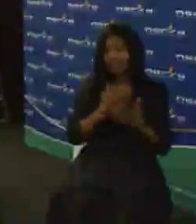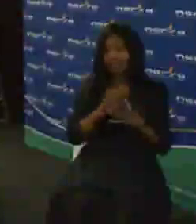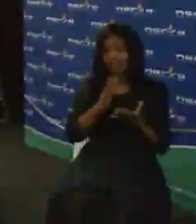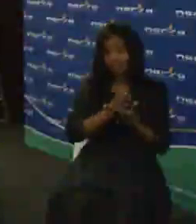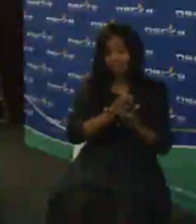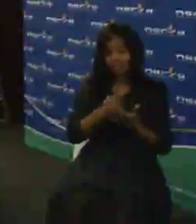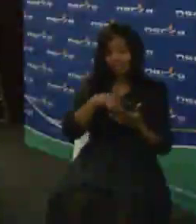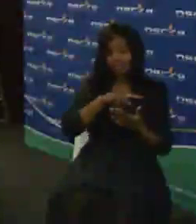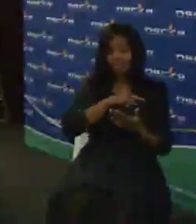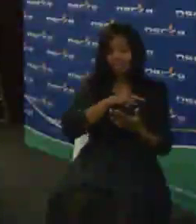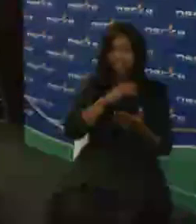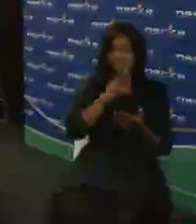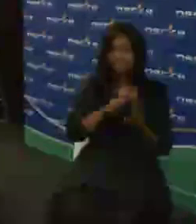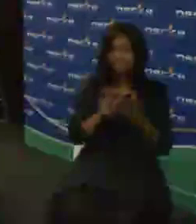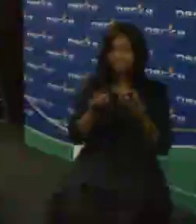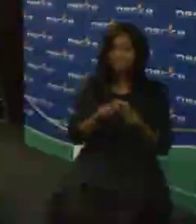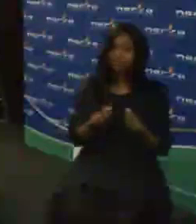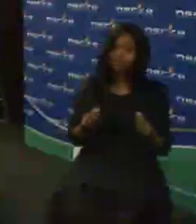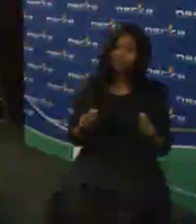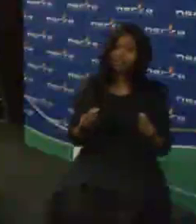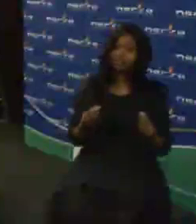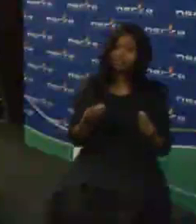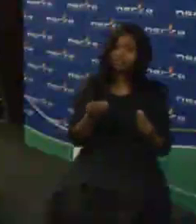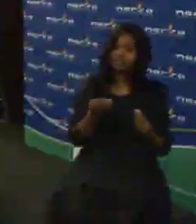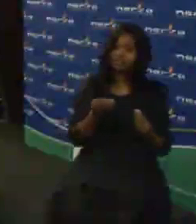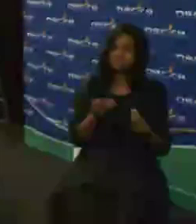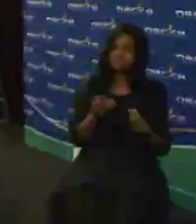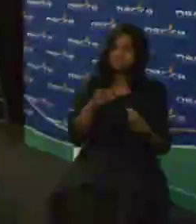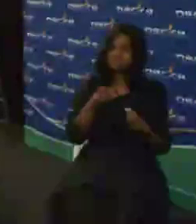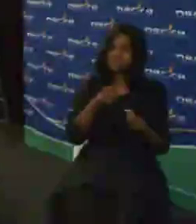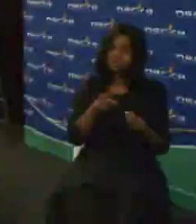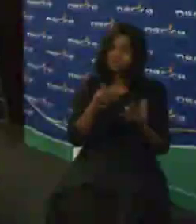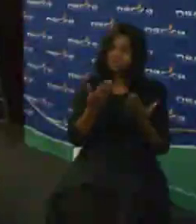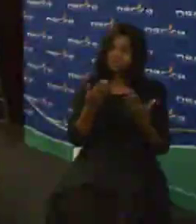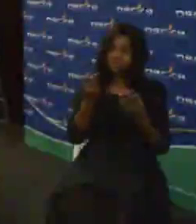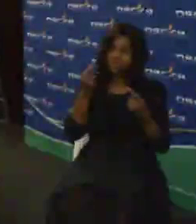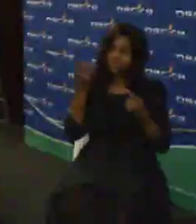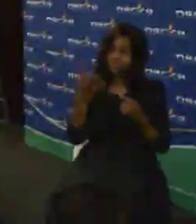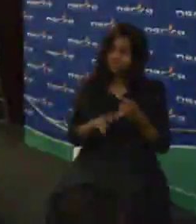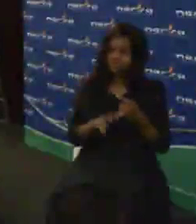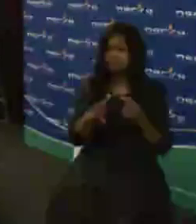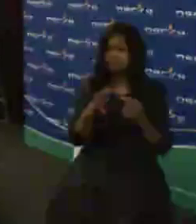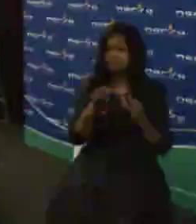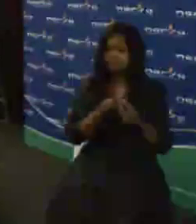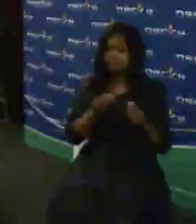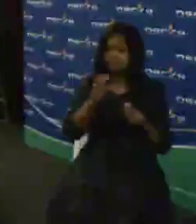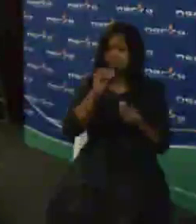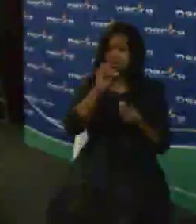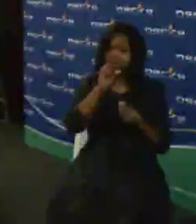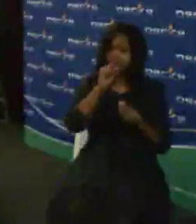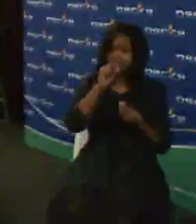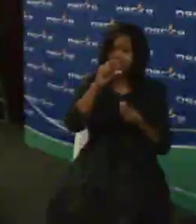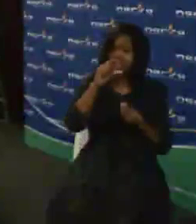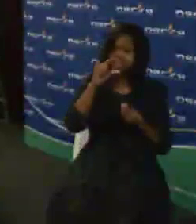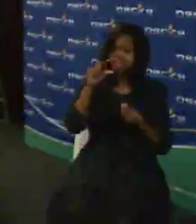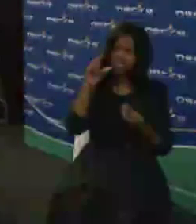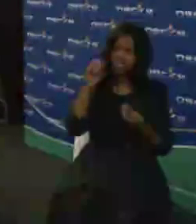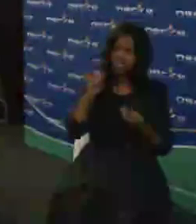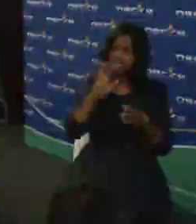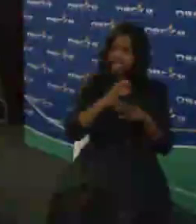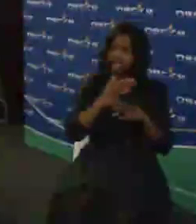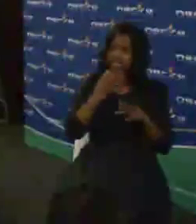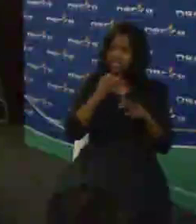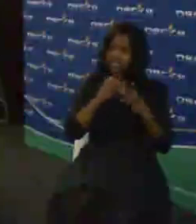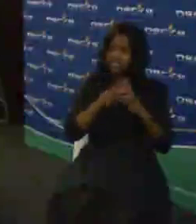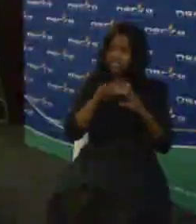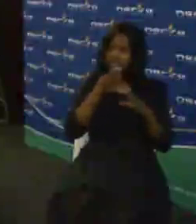with us just on the drivers? Is it expensive use of OGT or CGT? Basically do the breakdowns for